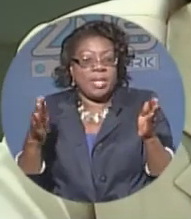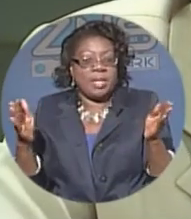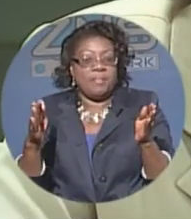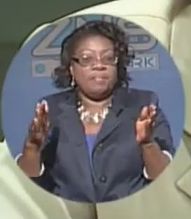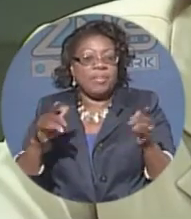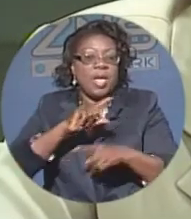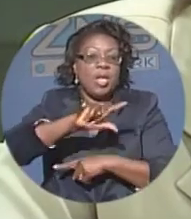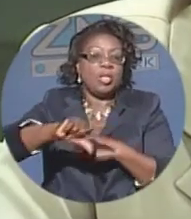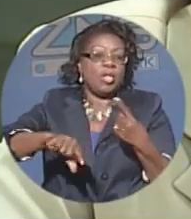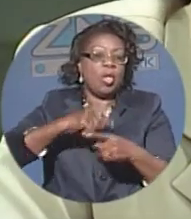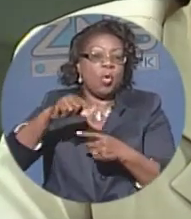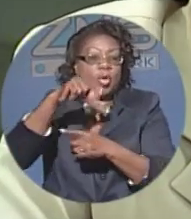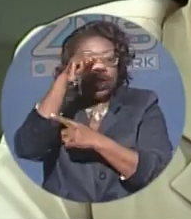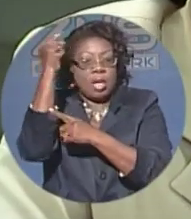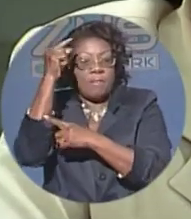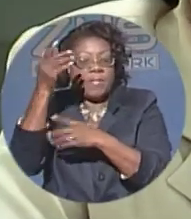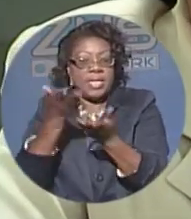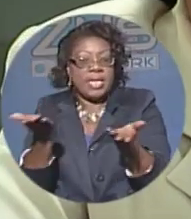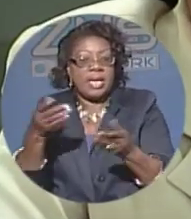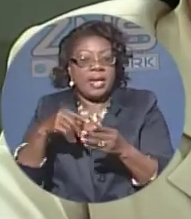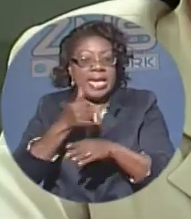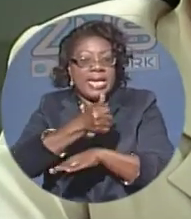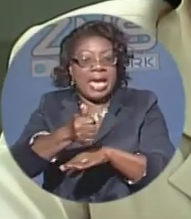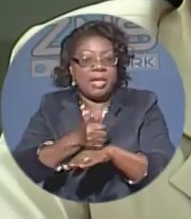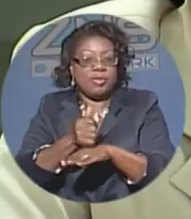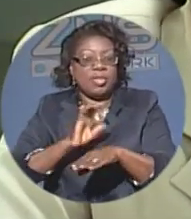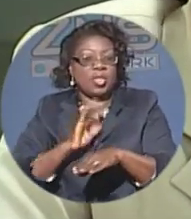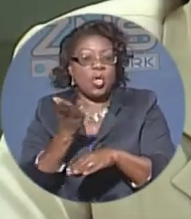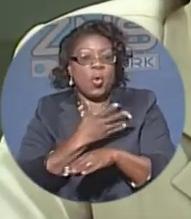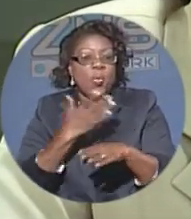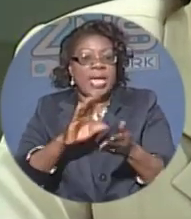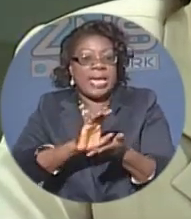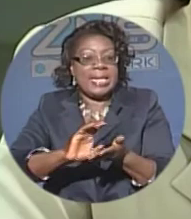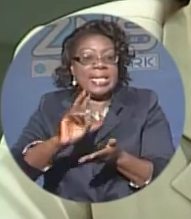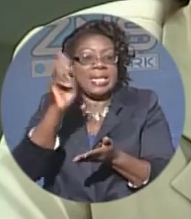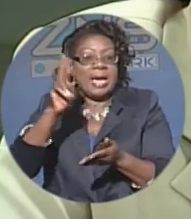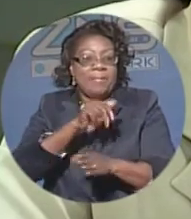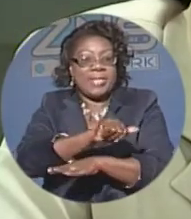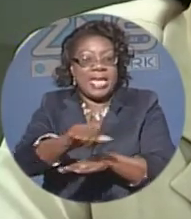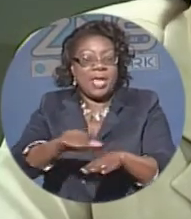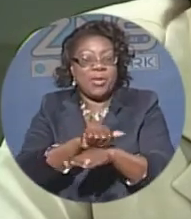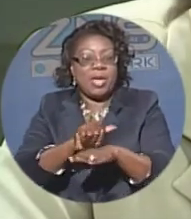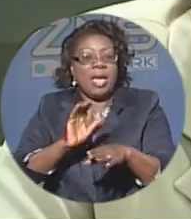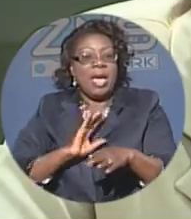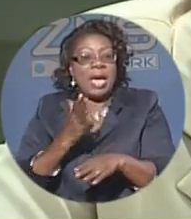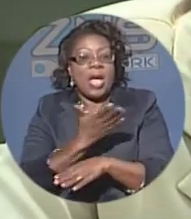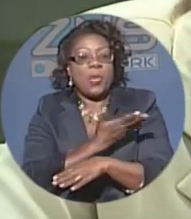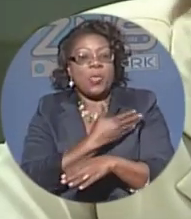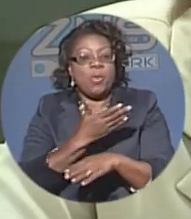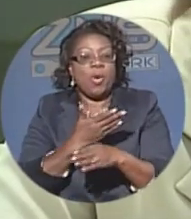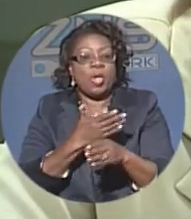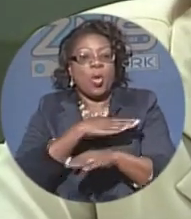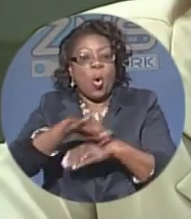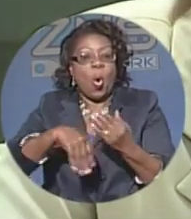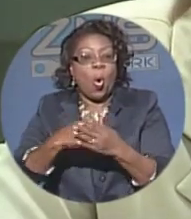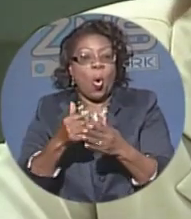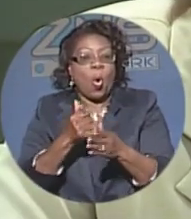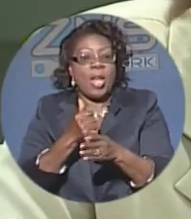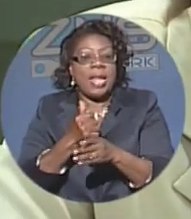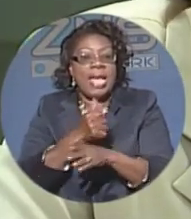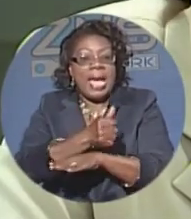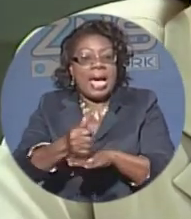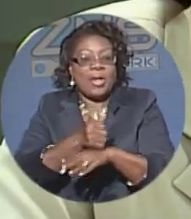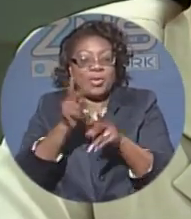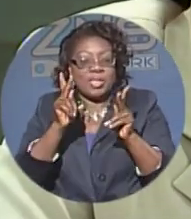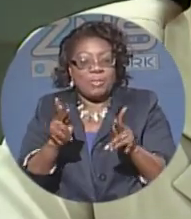government department here in Andros, we are cleaning up the area, and we want all Androsians to get